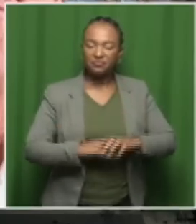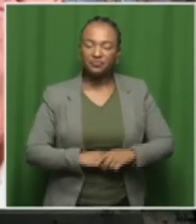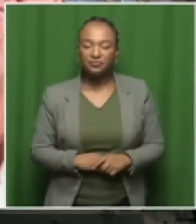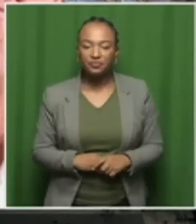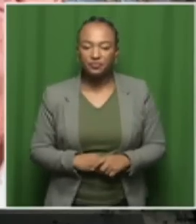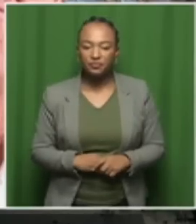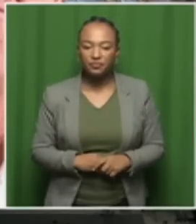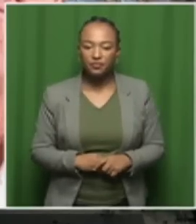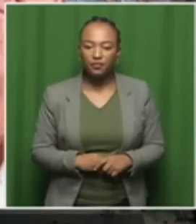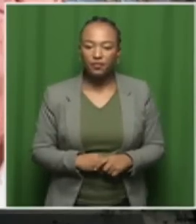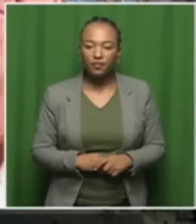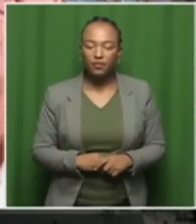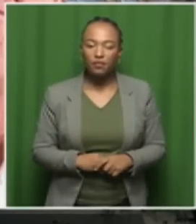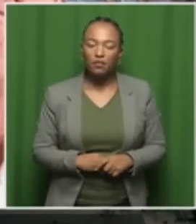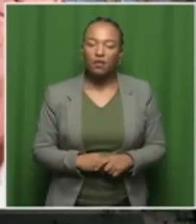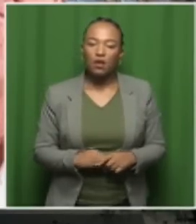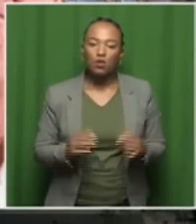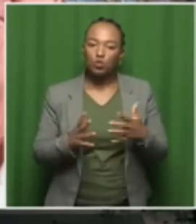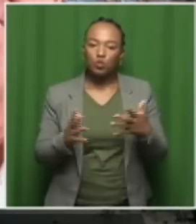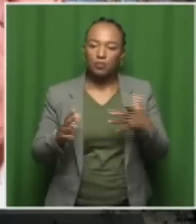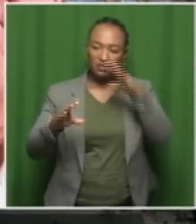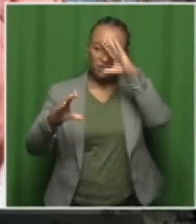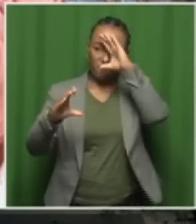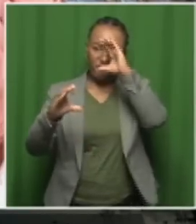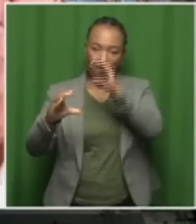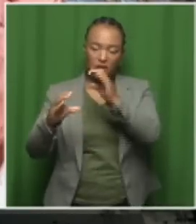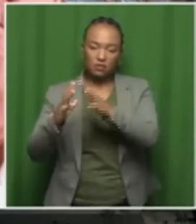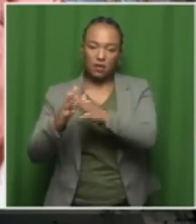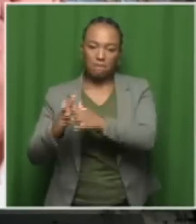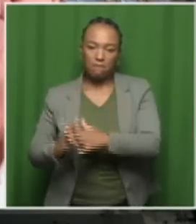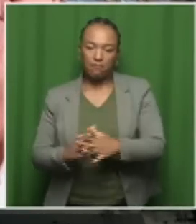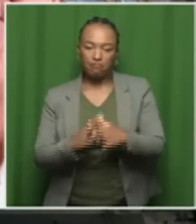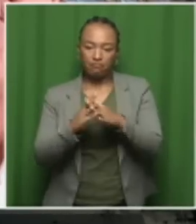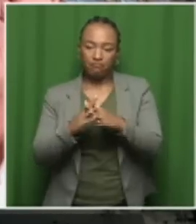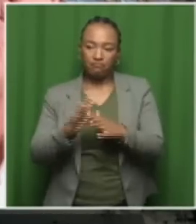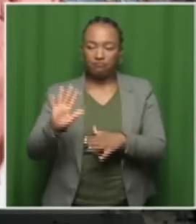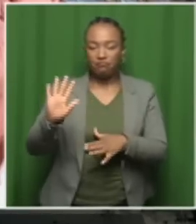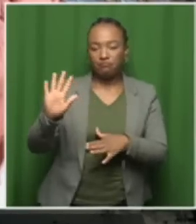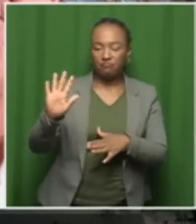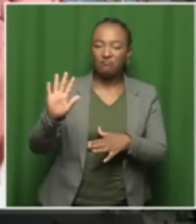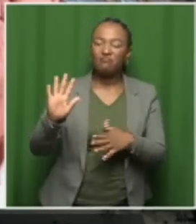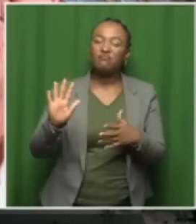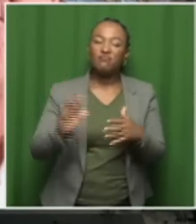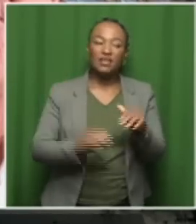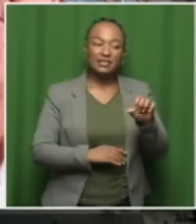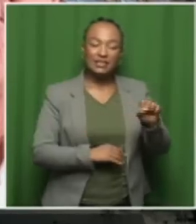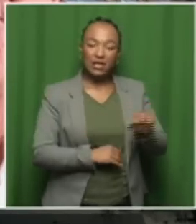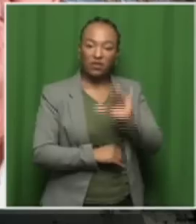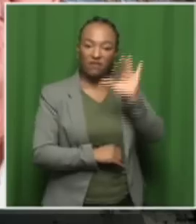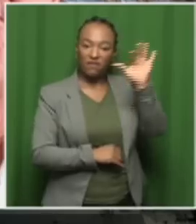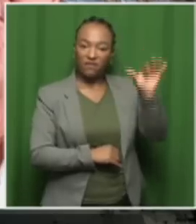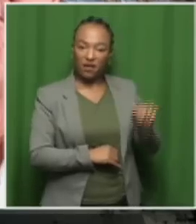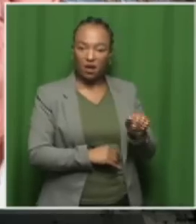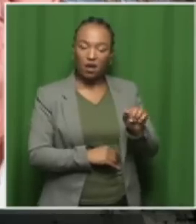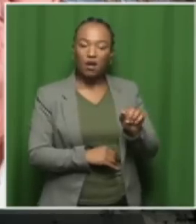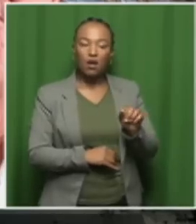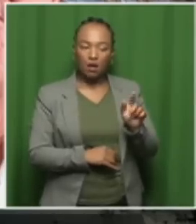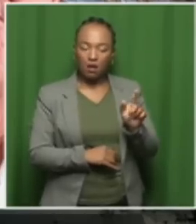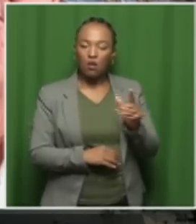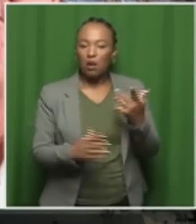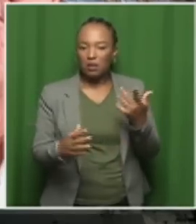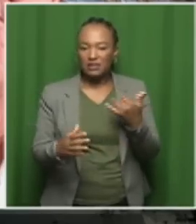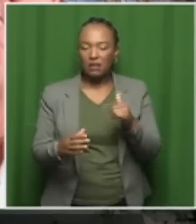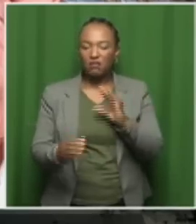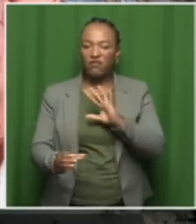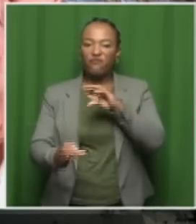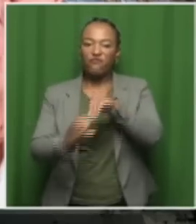on the United States, it begs the question, just how vulnerable is South Africa to global external shocks? I